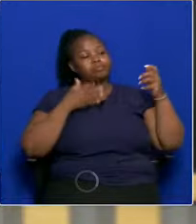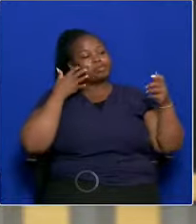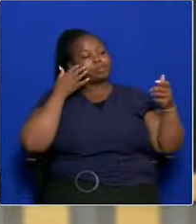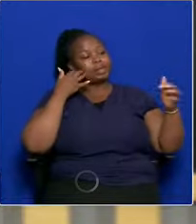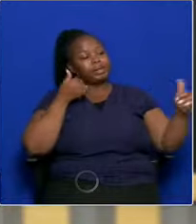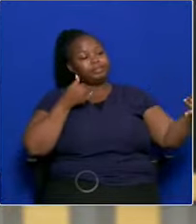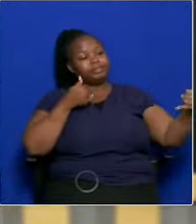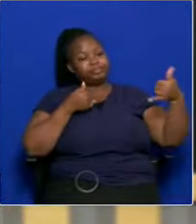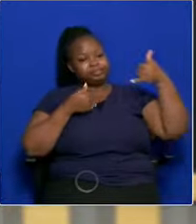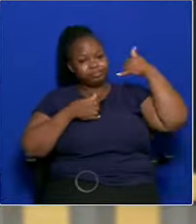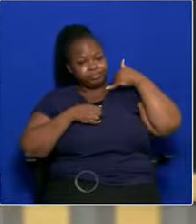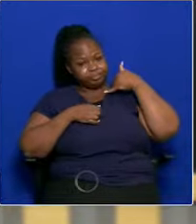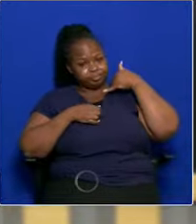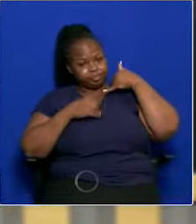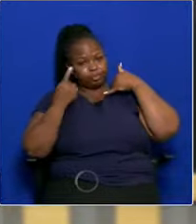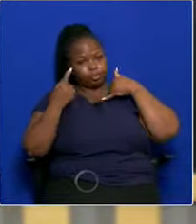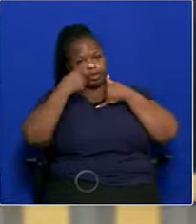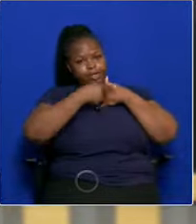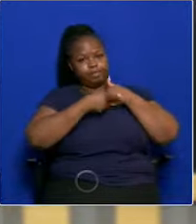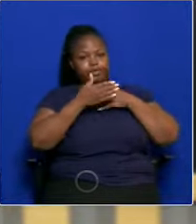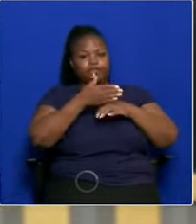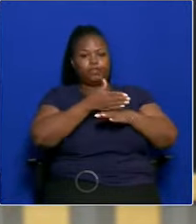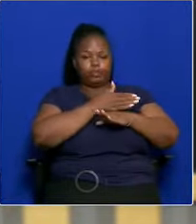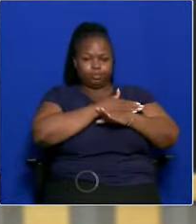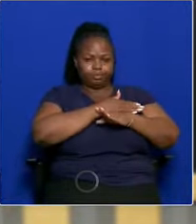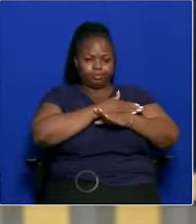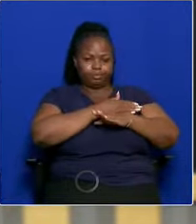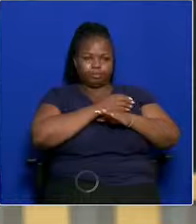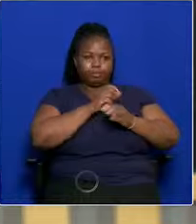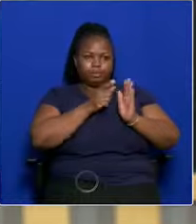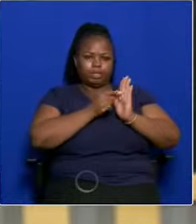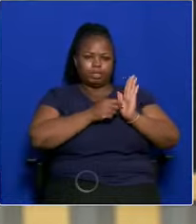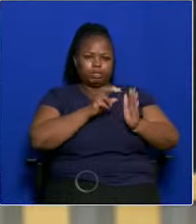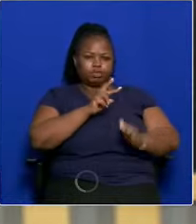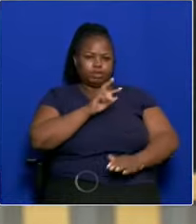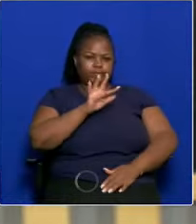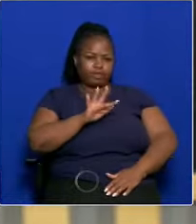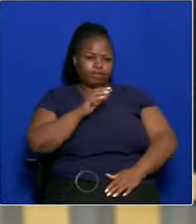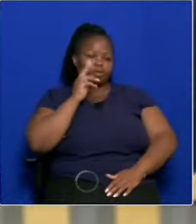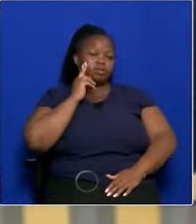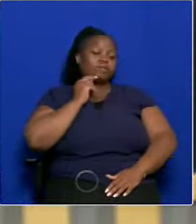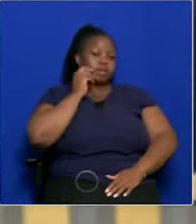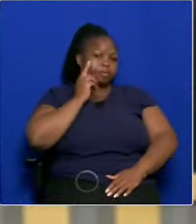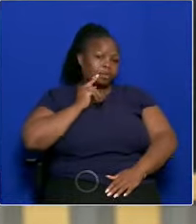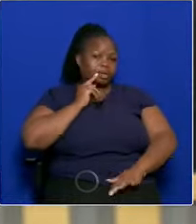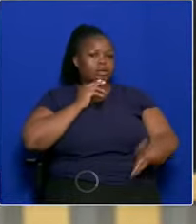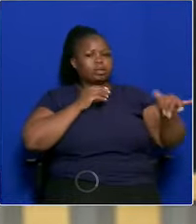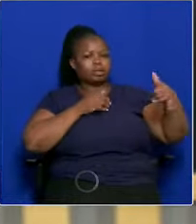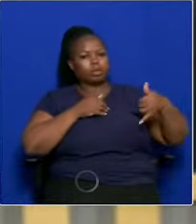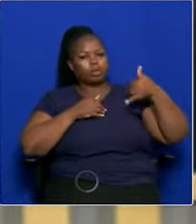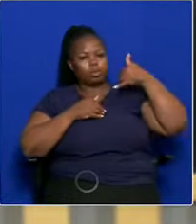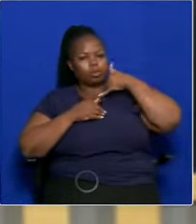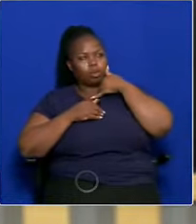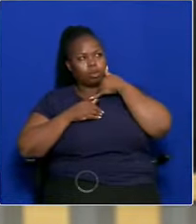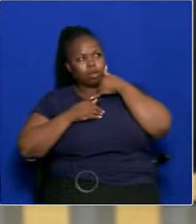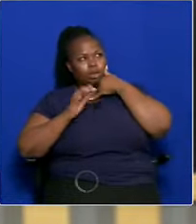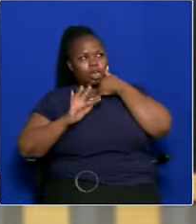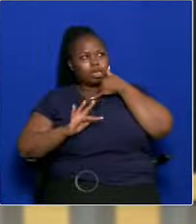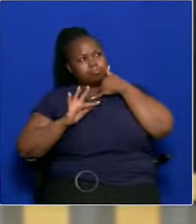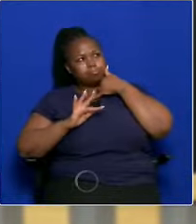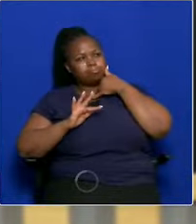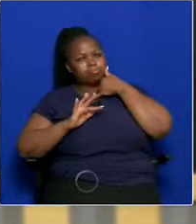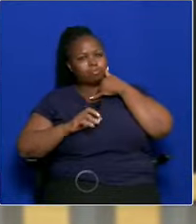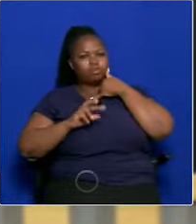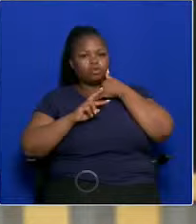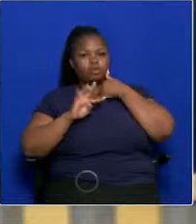day before the 25th of November. So you get your call on the according to you, on the 24th of November,